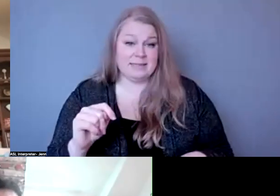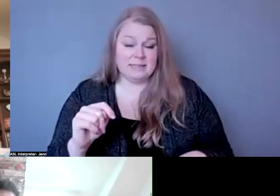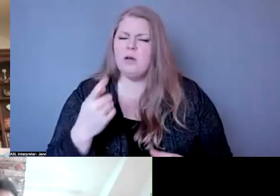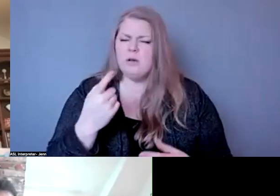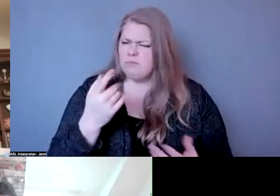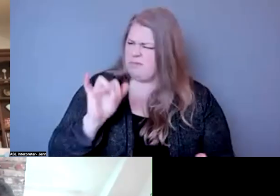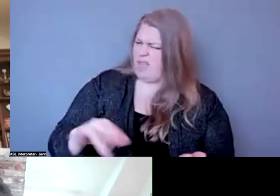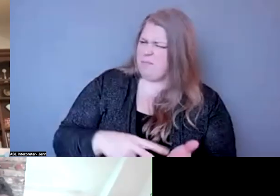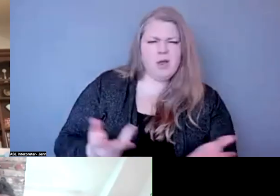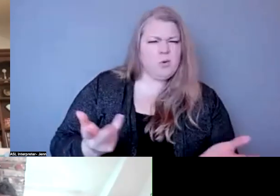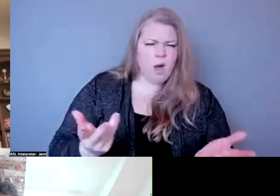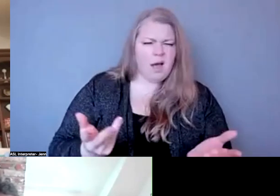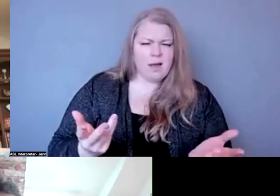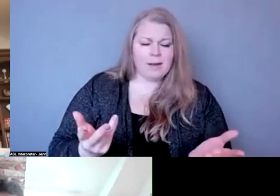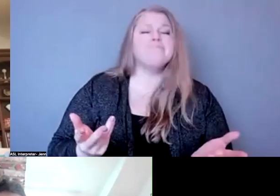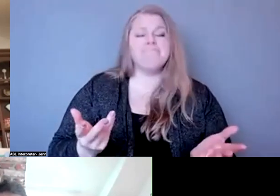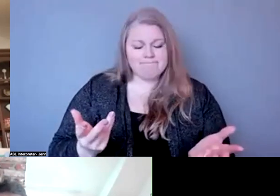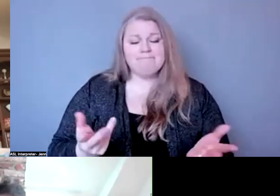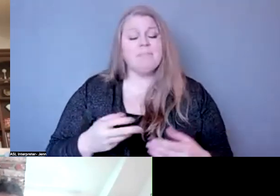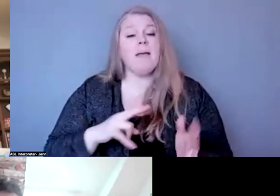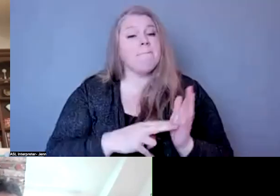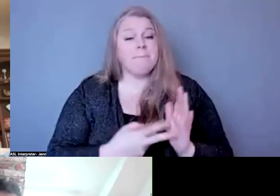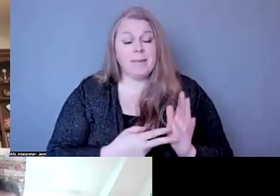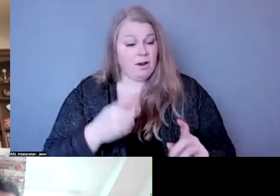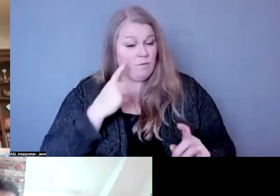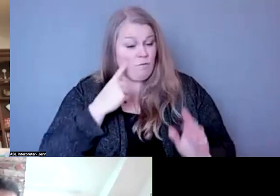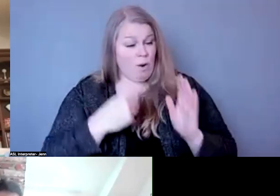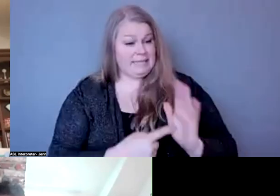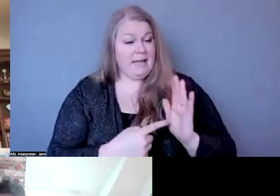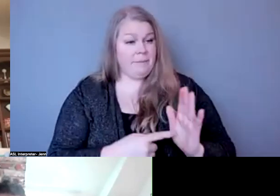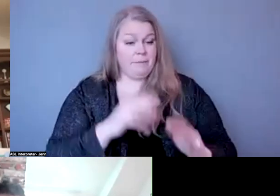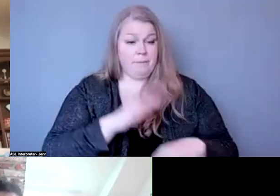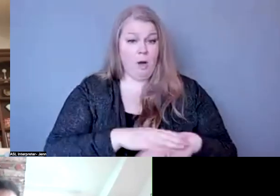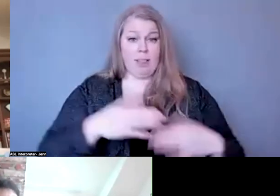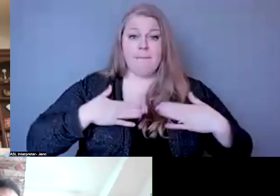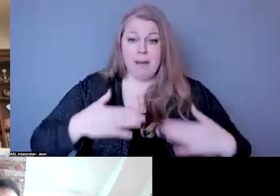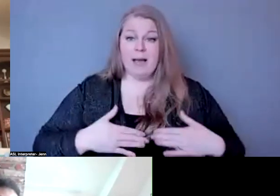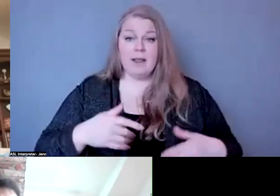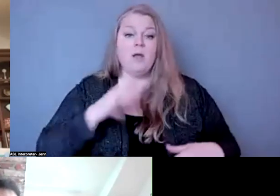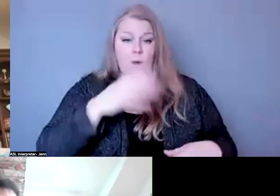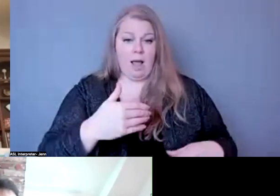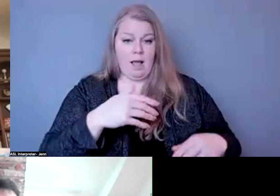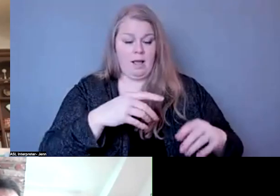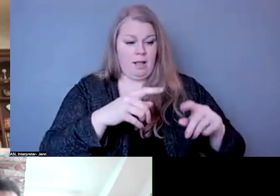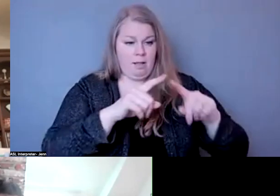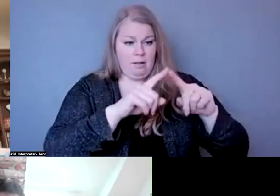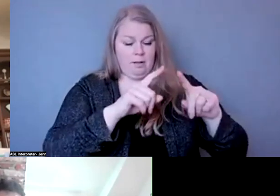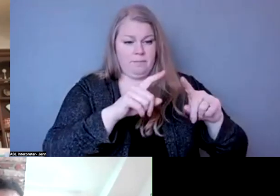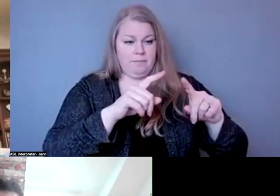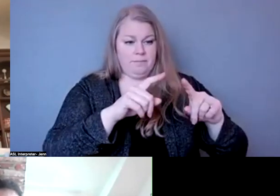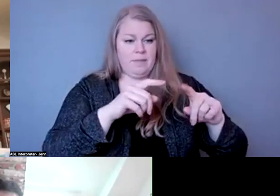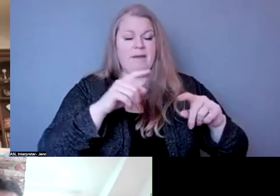that? What we mean by that is that, for example, on the body, we will have access to various